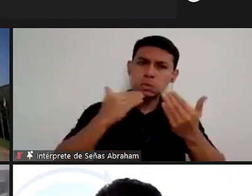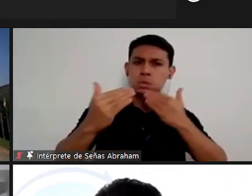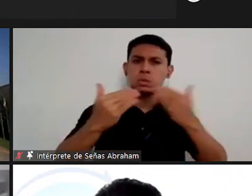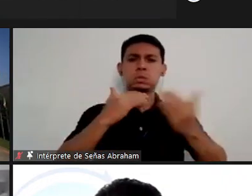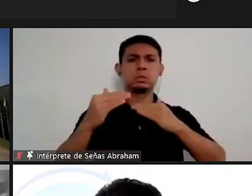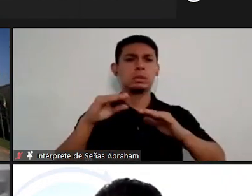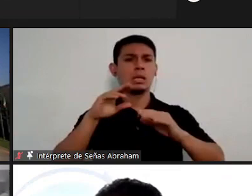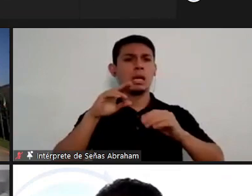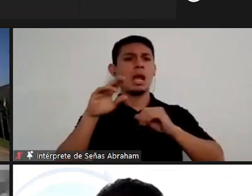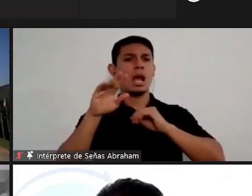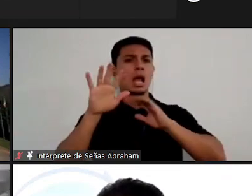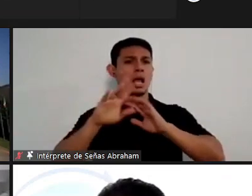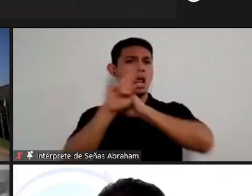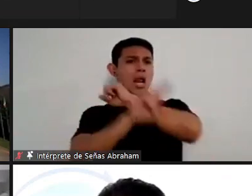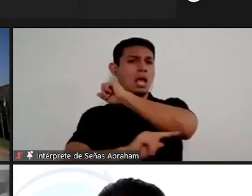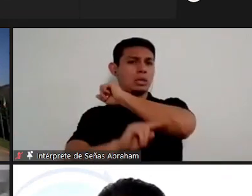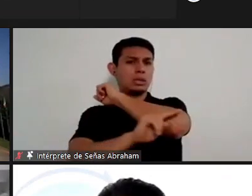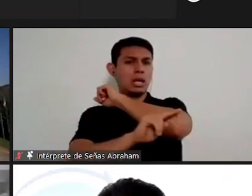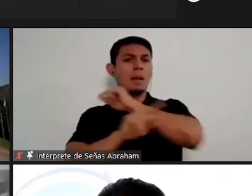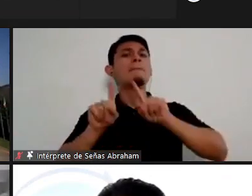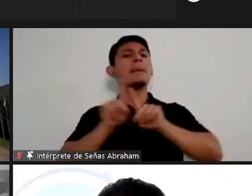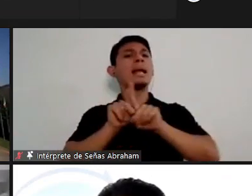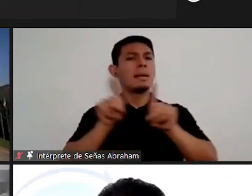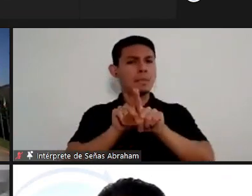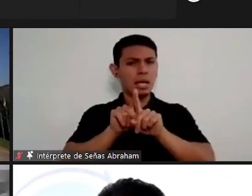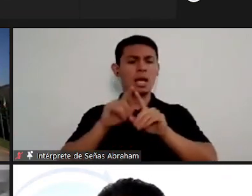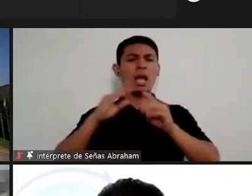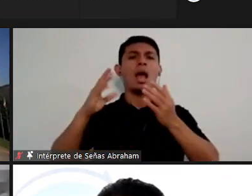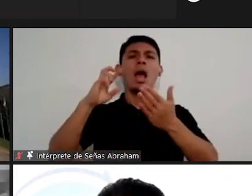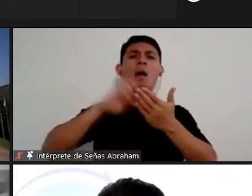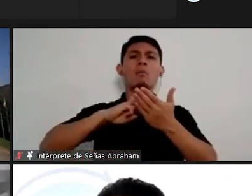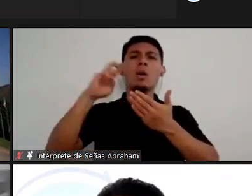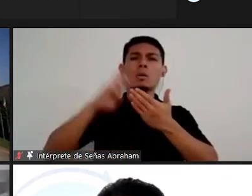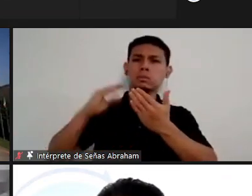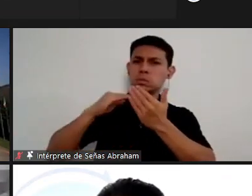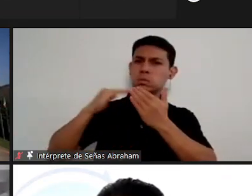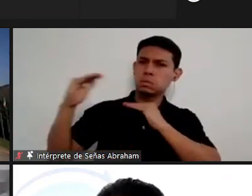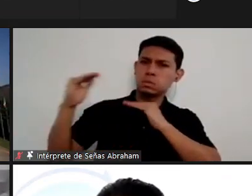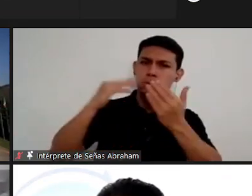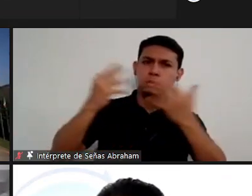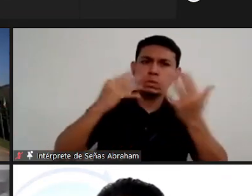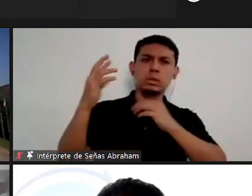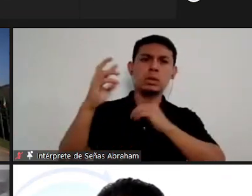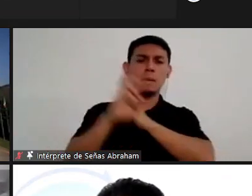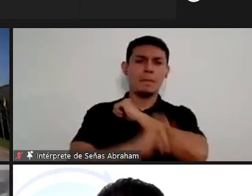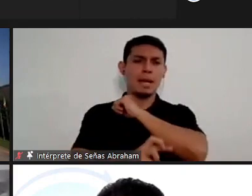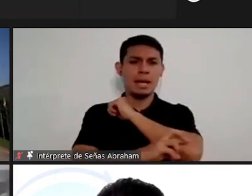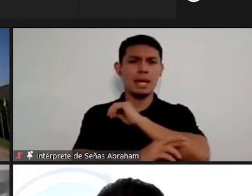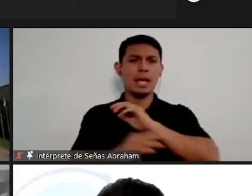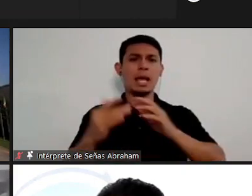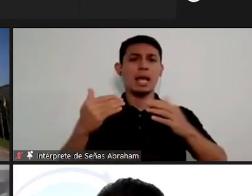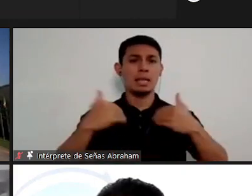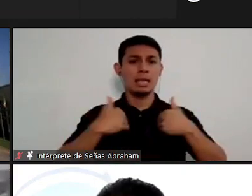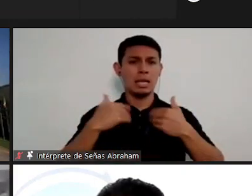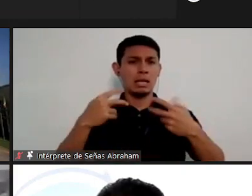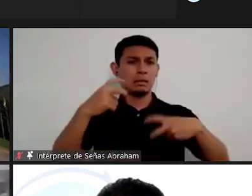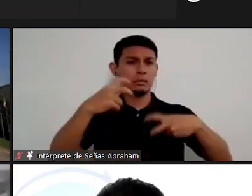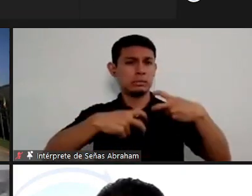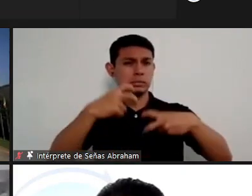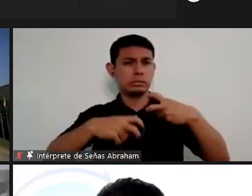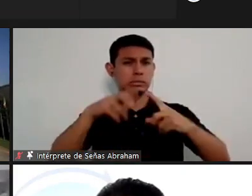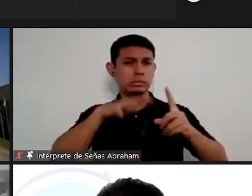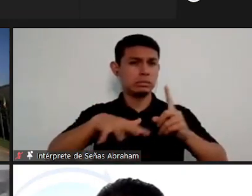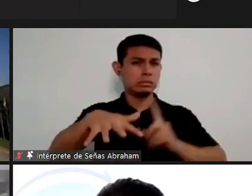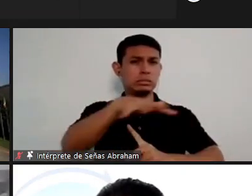dialogue at a national level but also at a project level and in a country